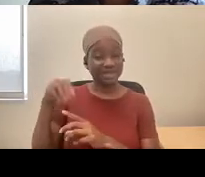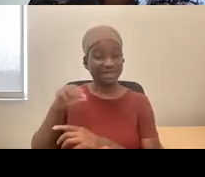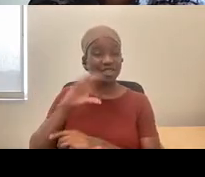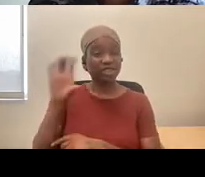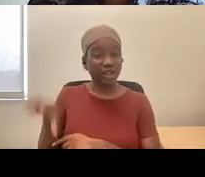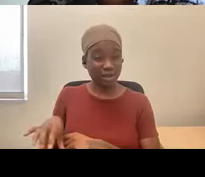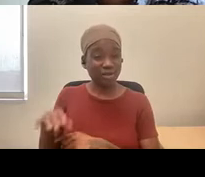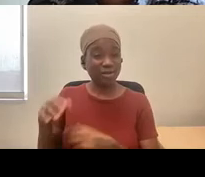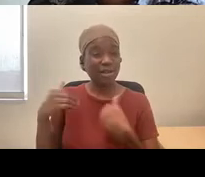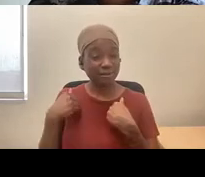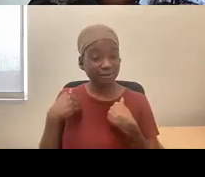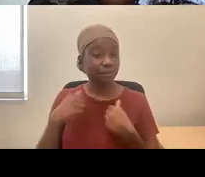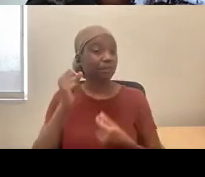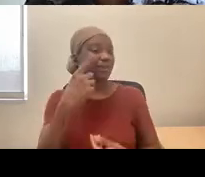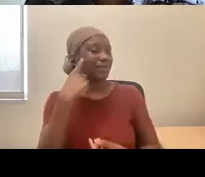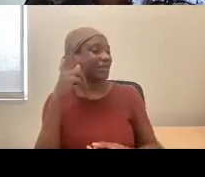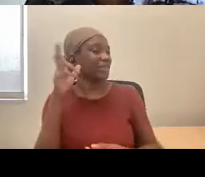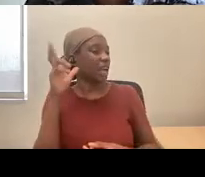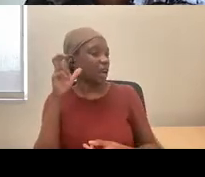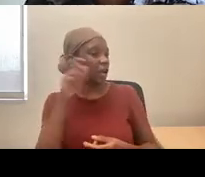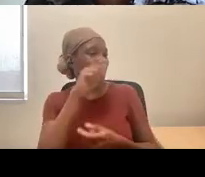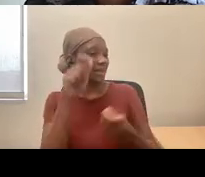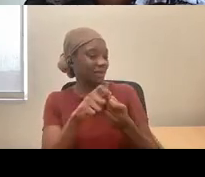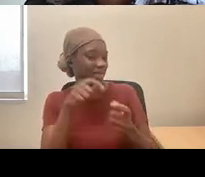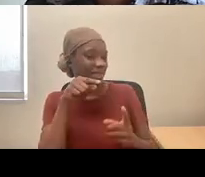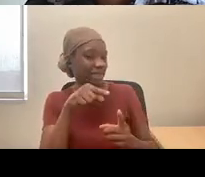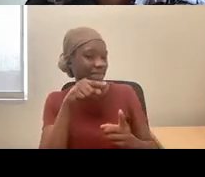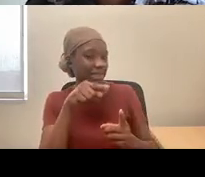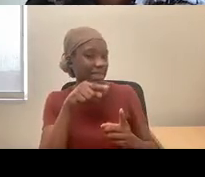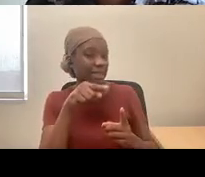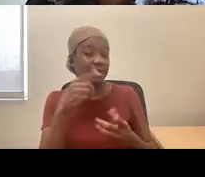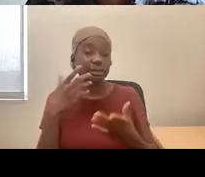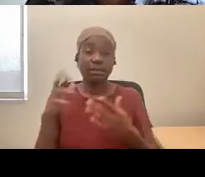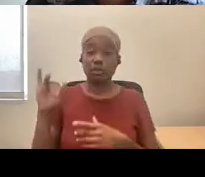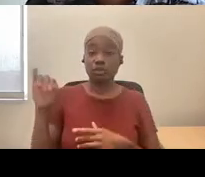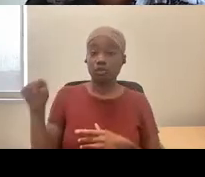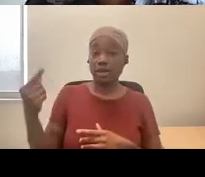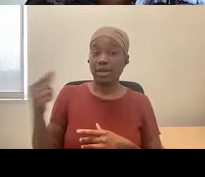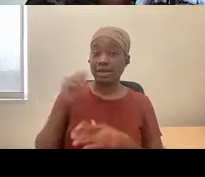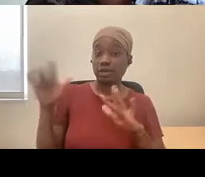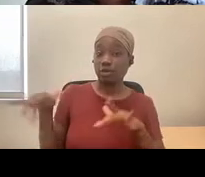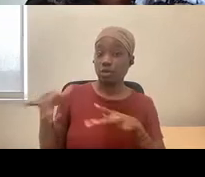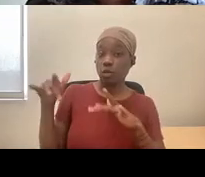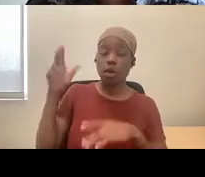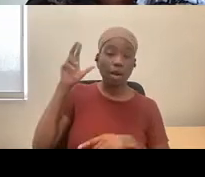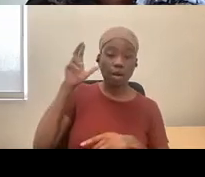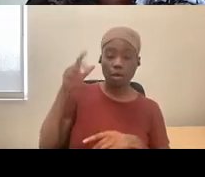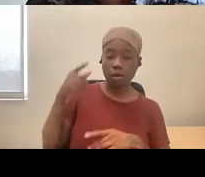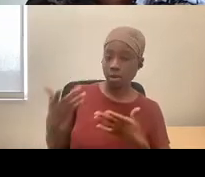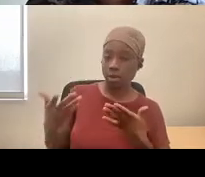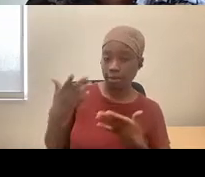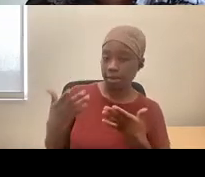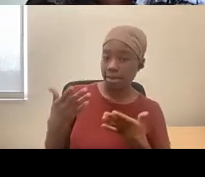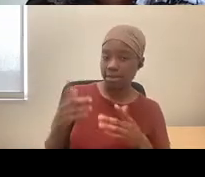Well, I think it's the audio specifically, I guess. Maybe Ring doesn't record audio, but